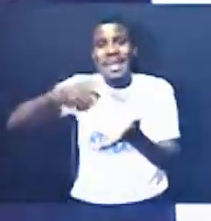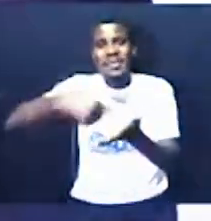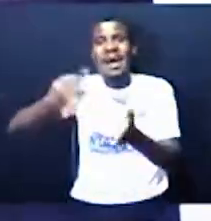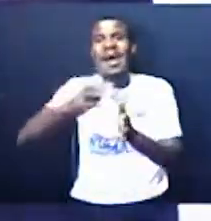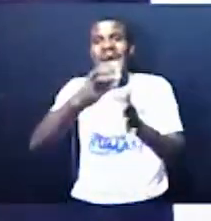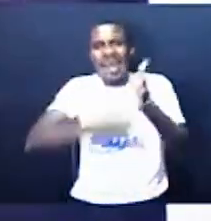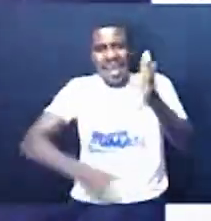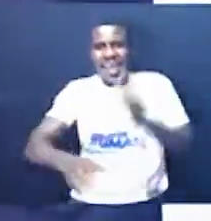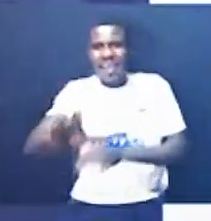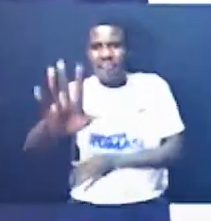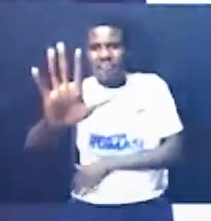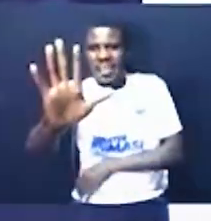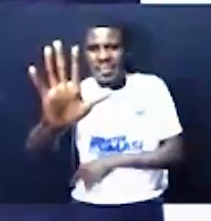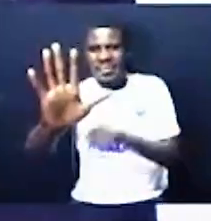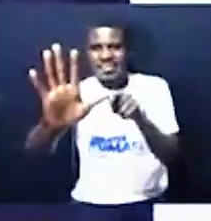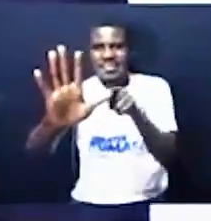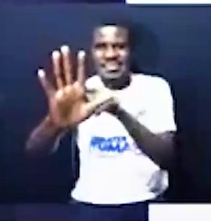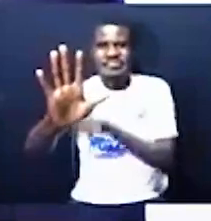Now